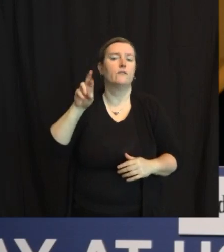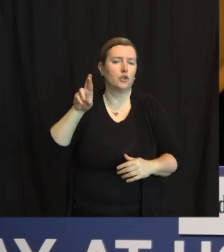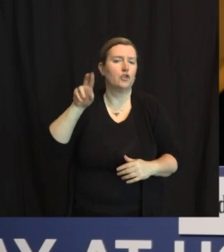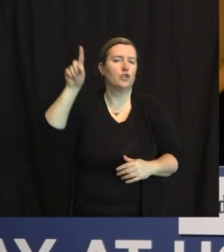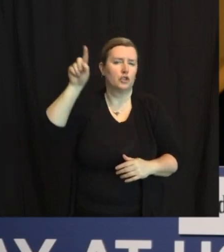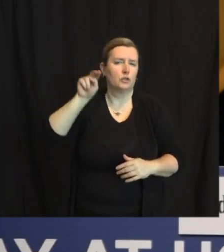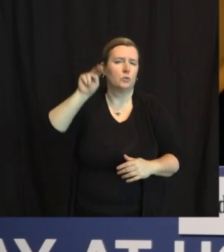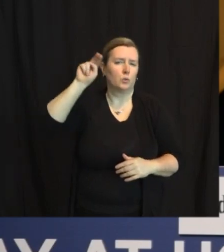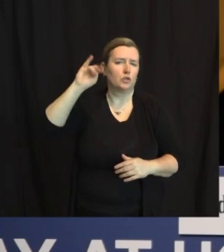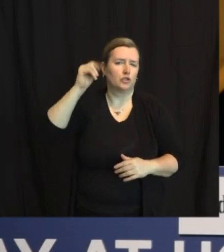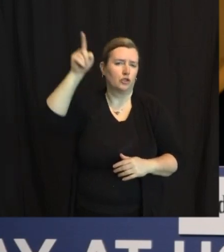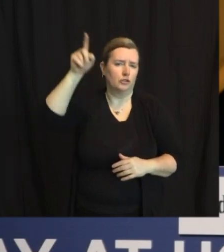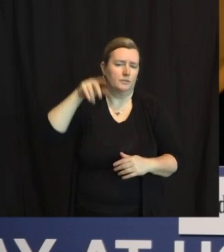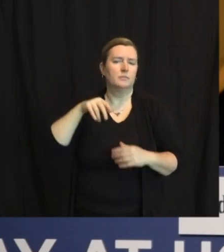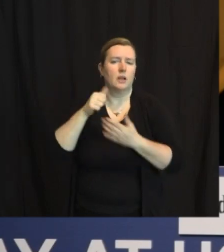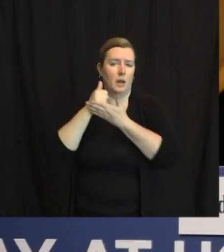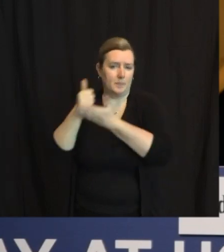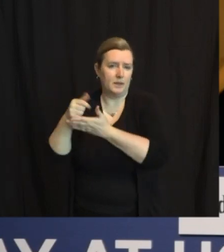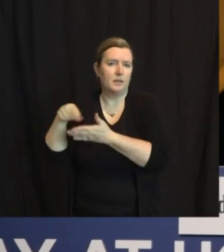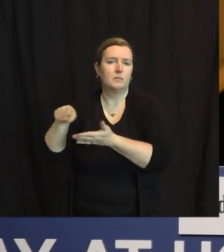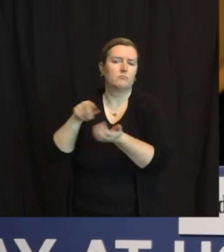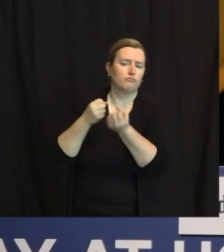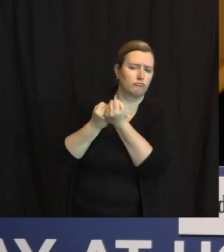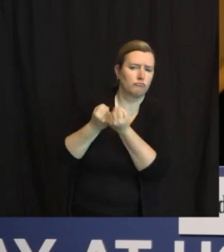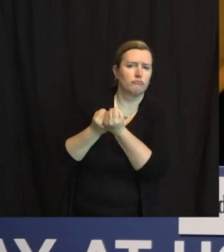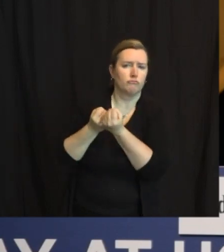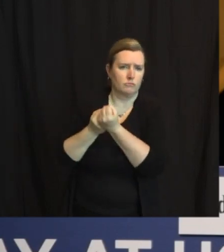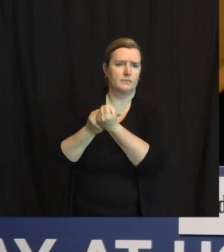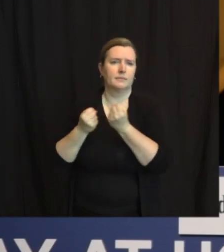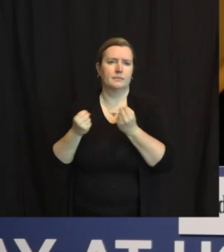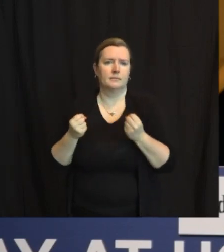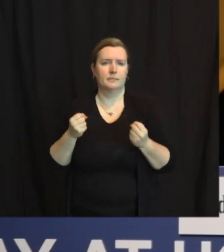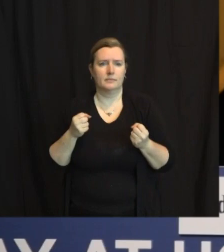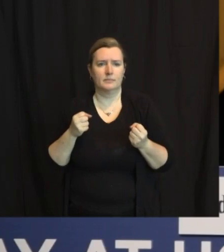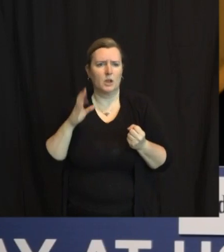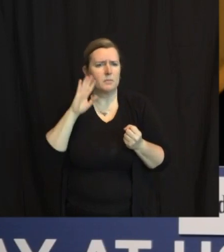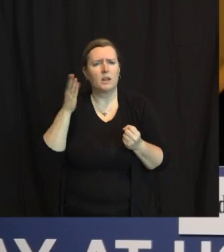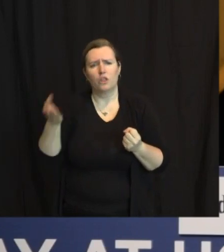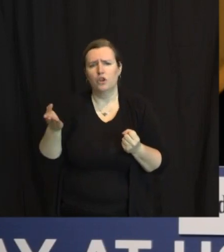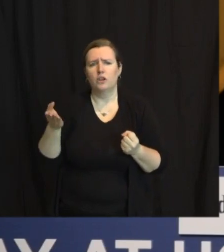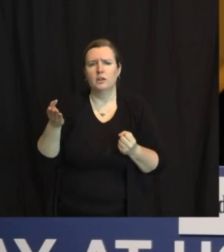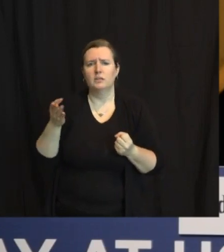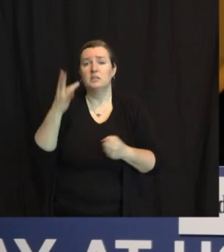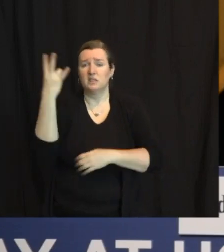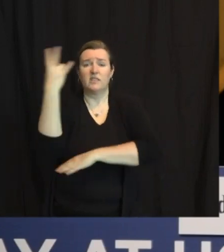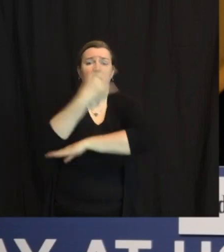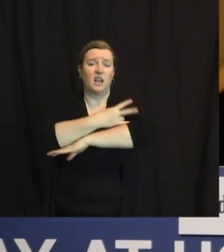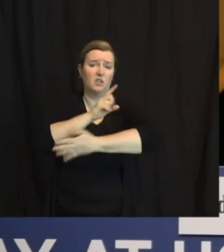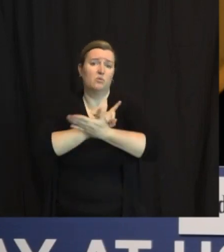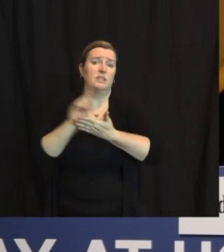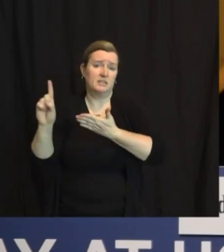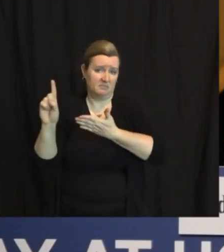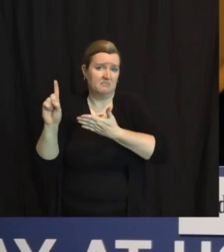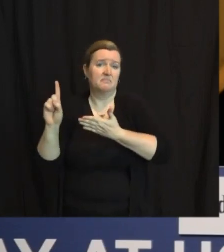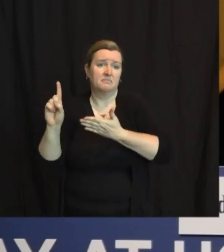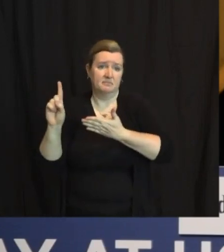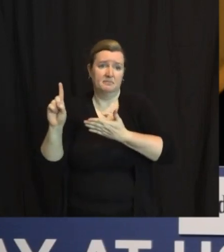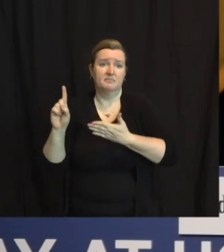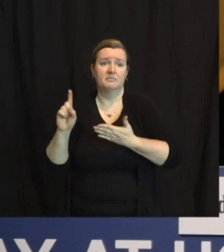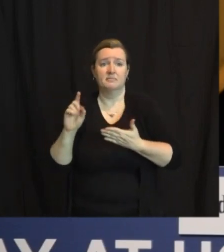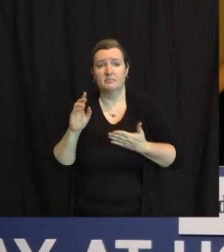to the facility. They will be there 7 days a week. The roles will include nurse aide